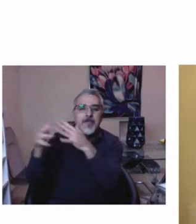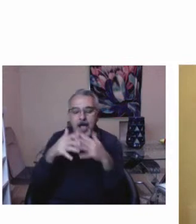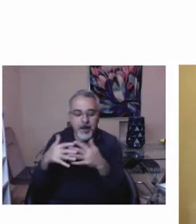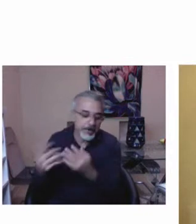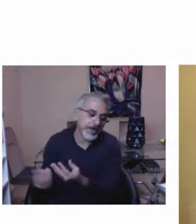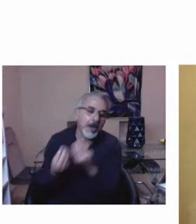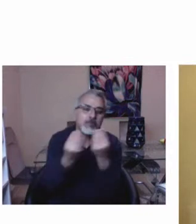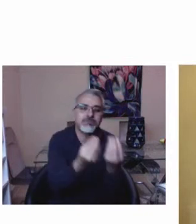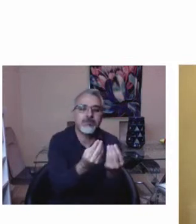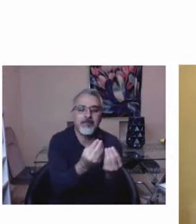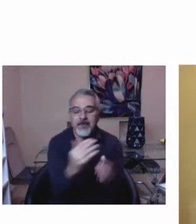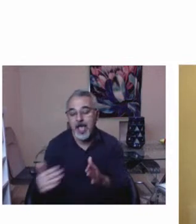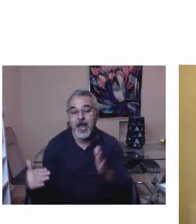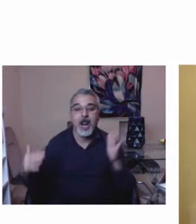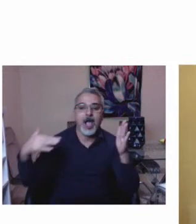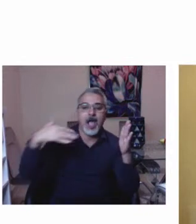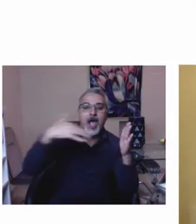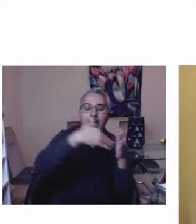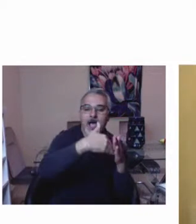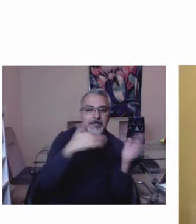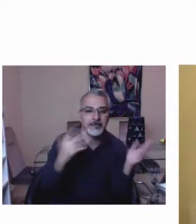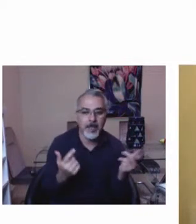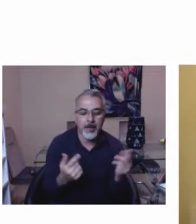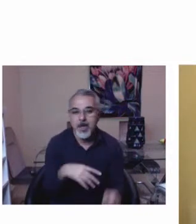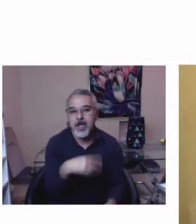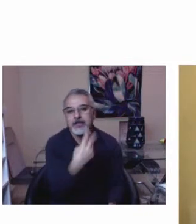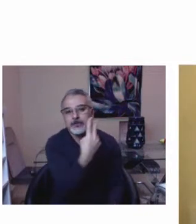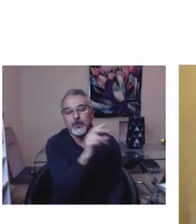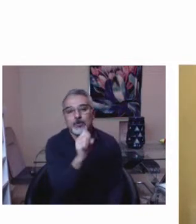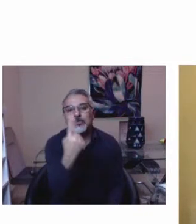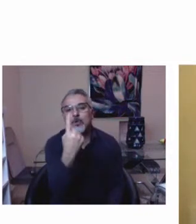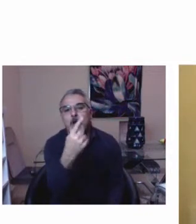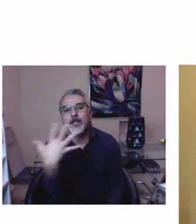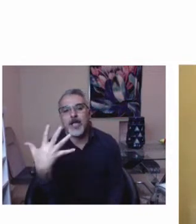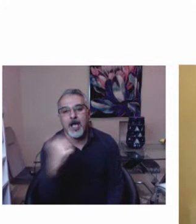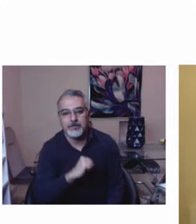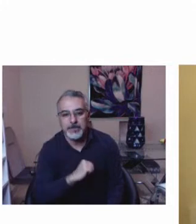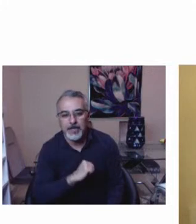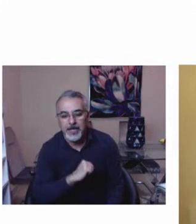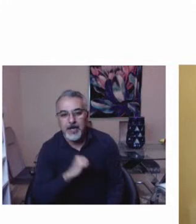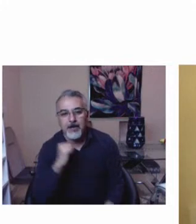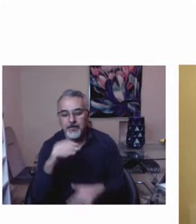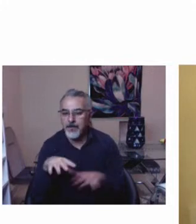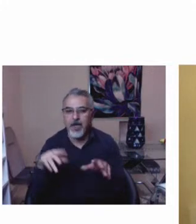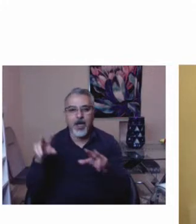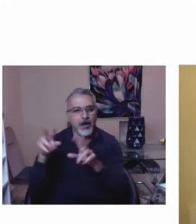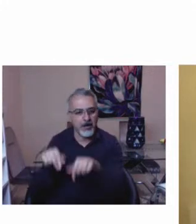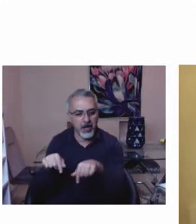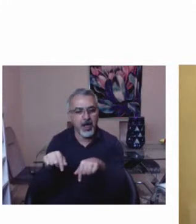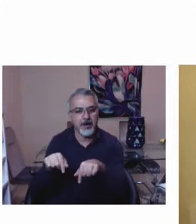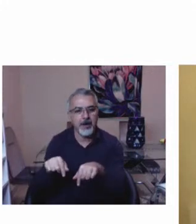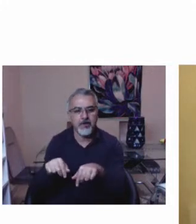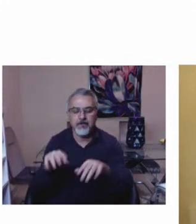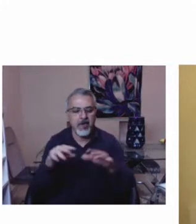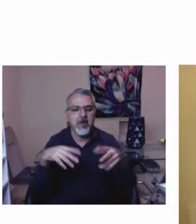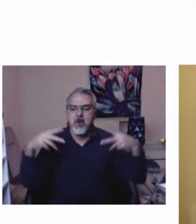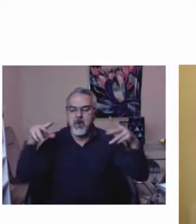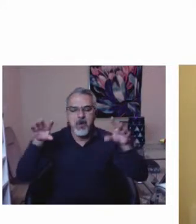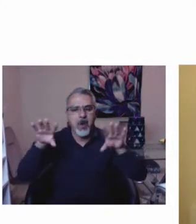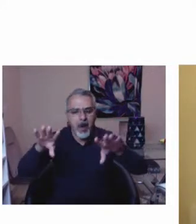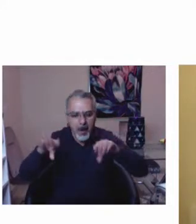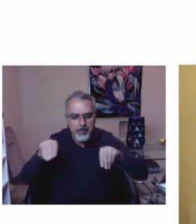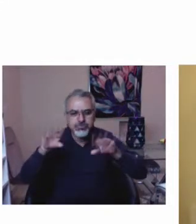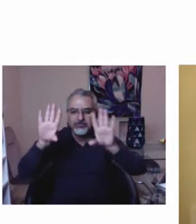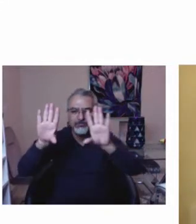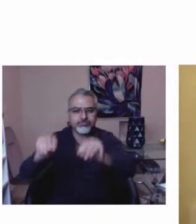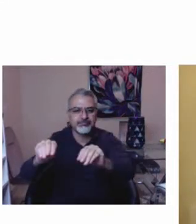So how do we raise that? I think the best way to raise this money is to ask what young people need and to allow young people to be the real